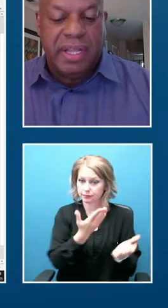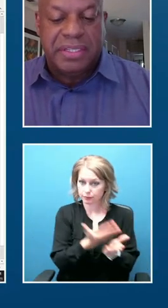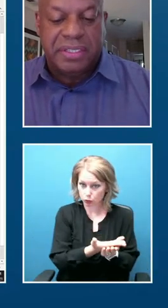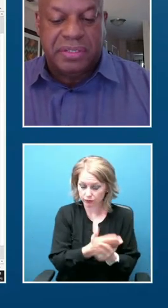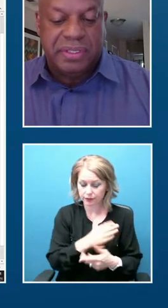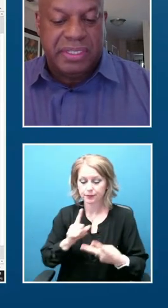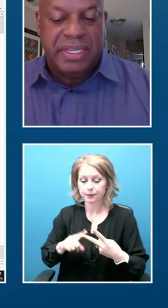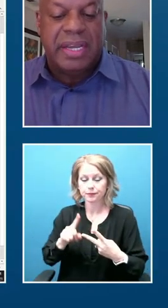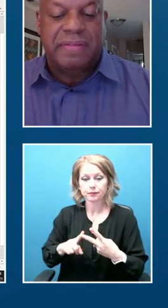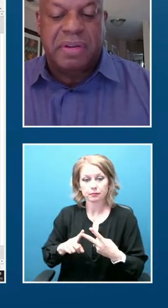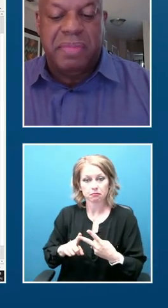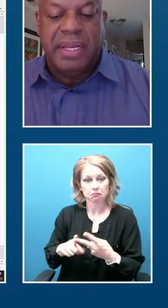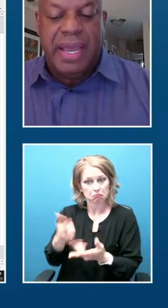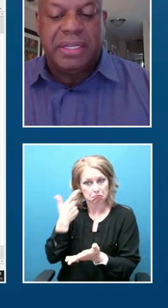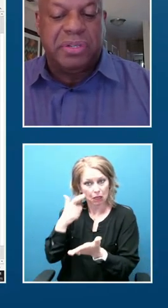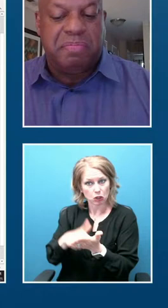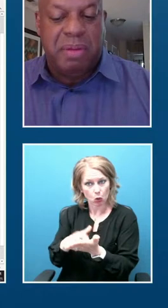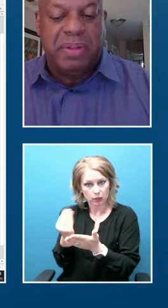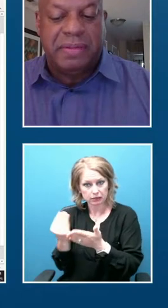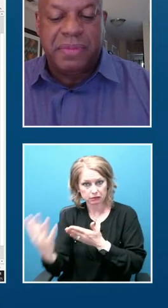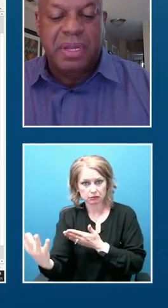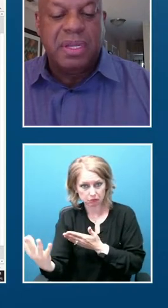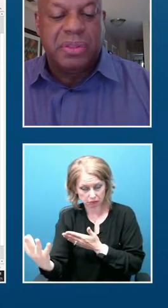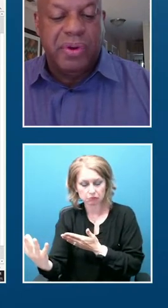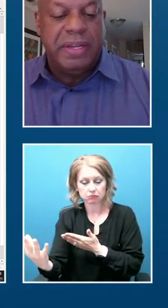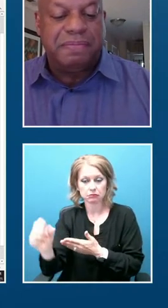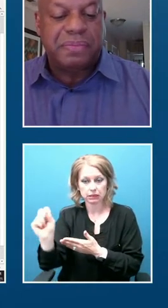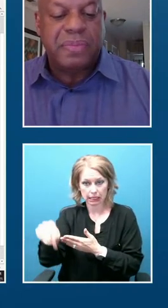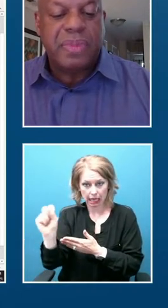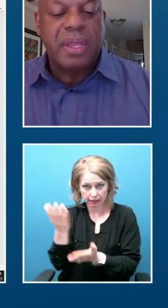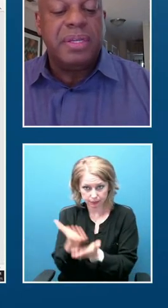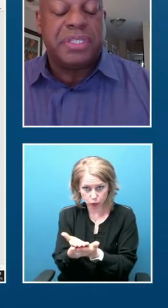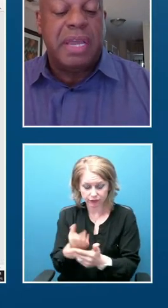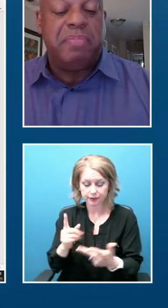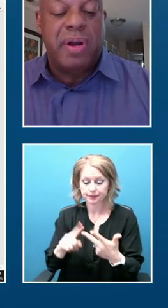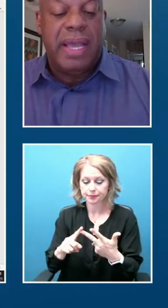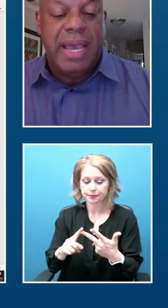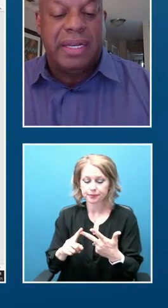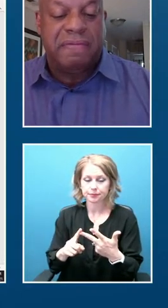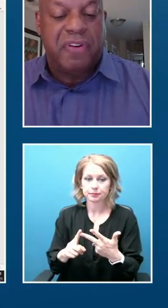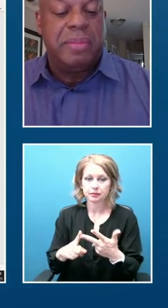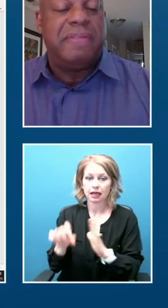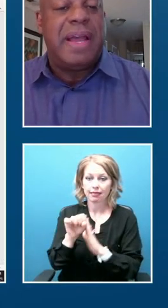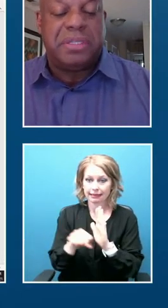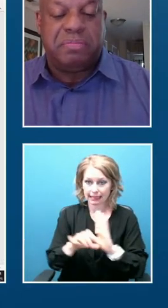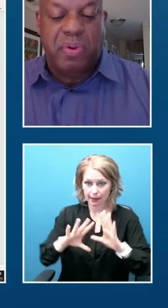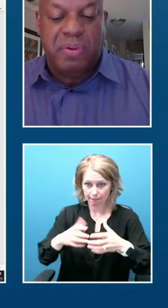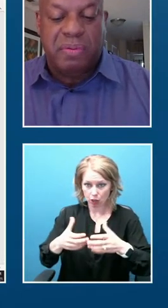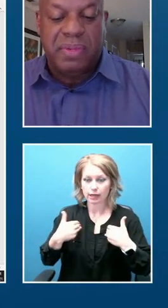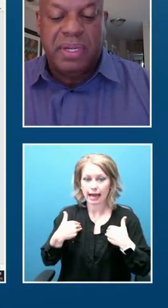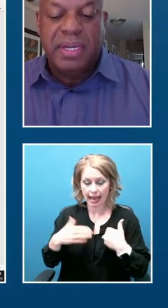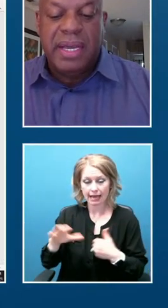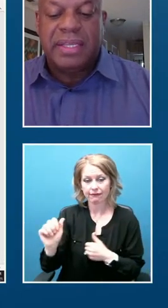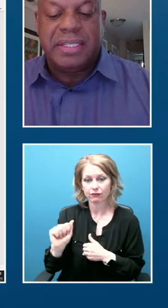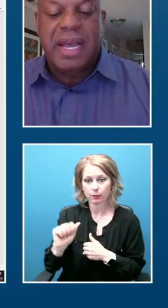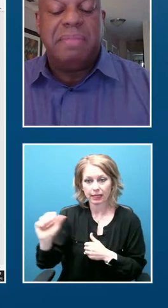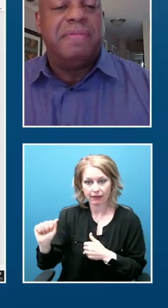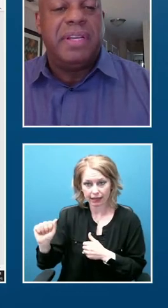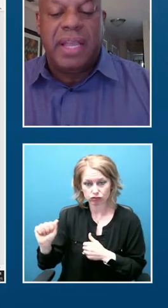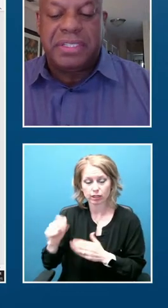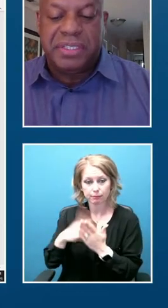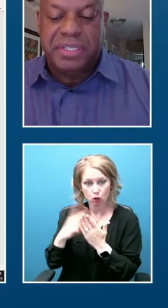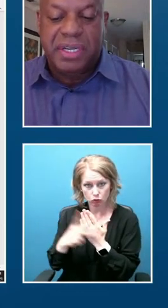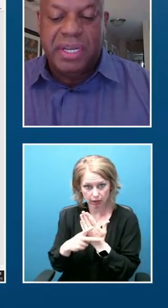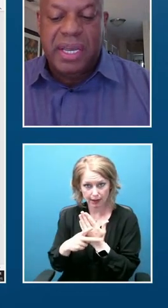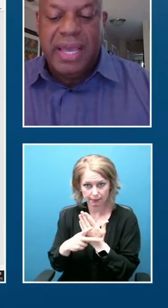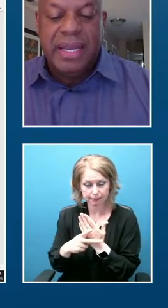of the elections to its executive committee and to the public. Three, the state party had an affirmative action program at the time of